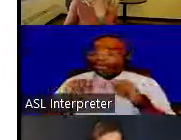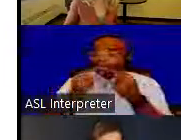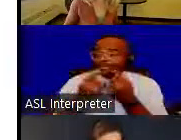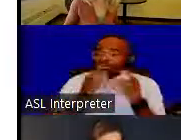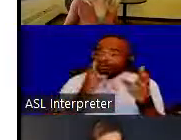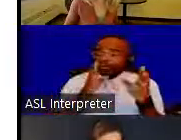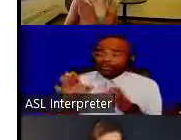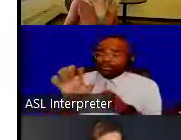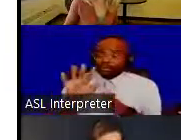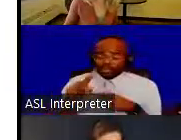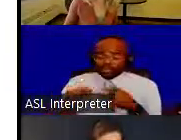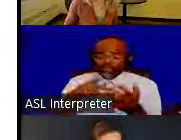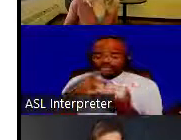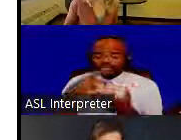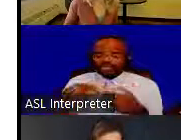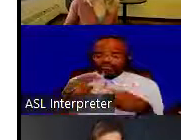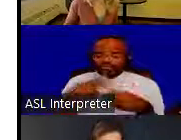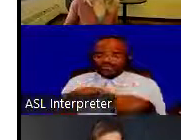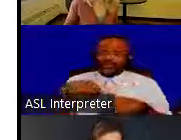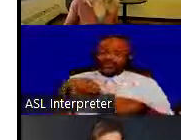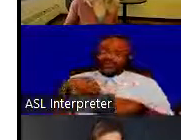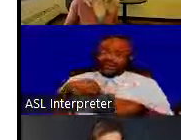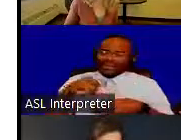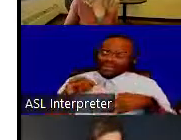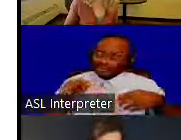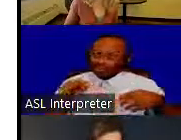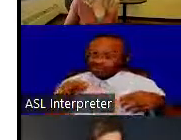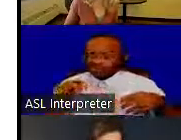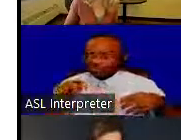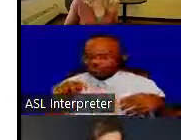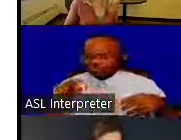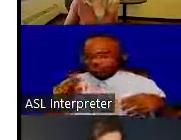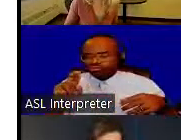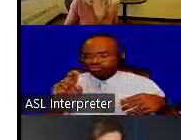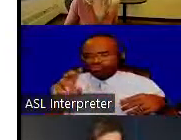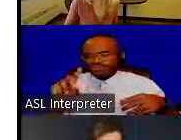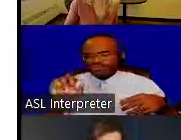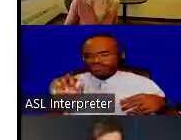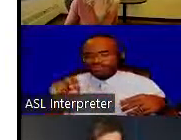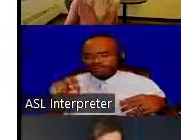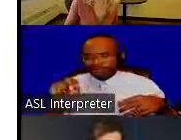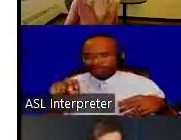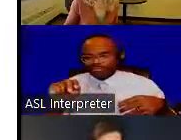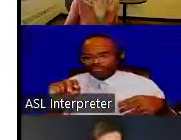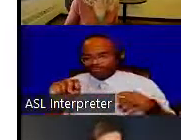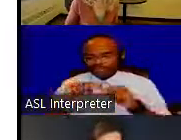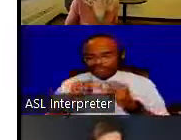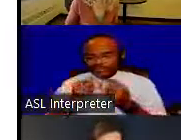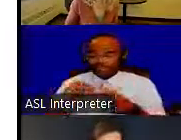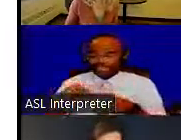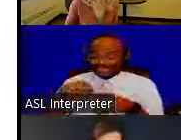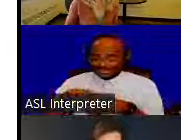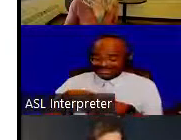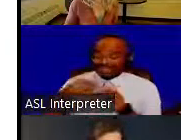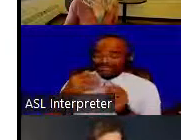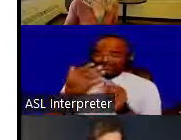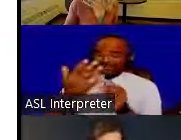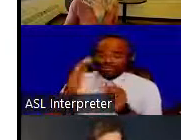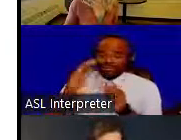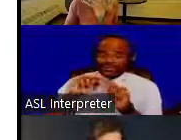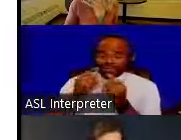projects are called interdisciplinary teams. And so that's within a national forest, when they're planning work in a given